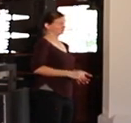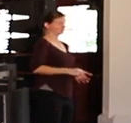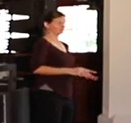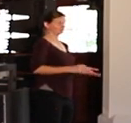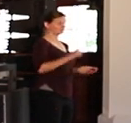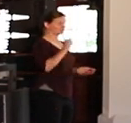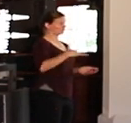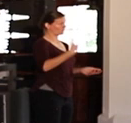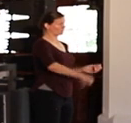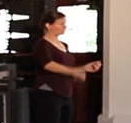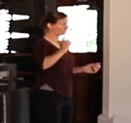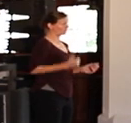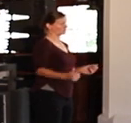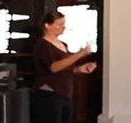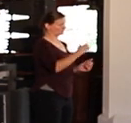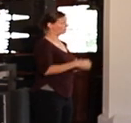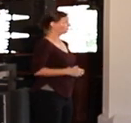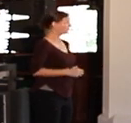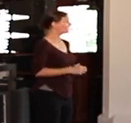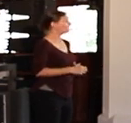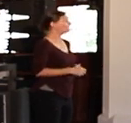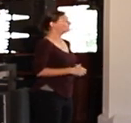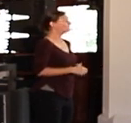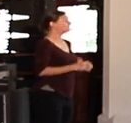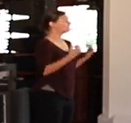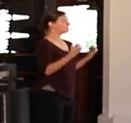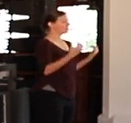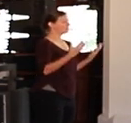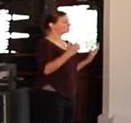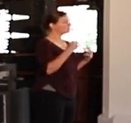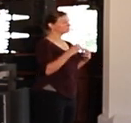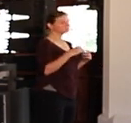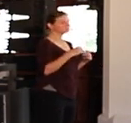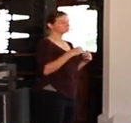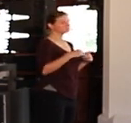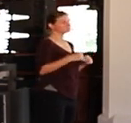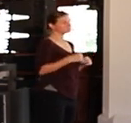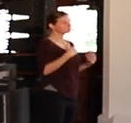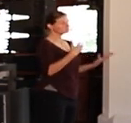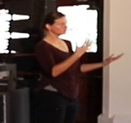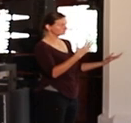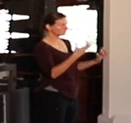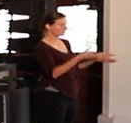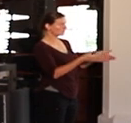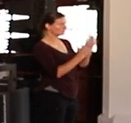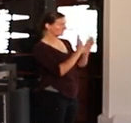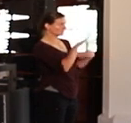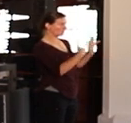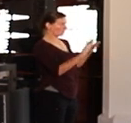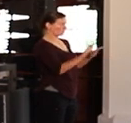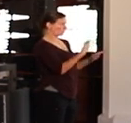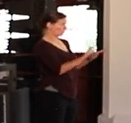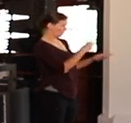You should be very proud of yourselves. I want to take a moment right now, and I want to ask all of our new